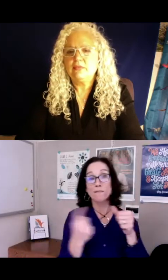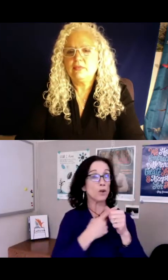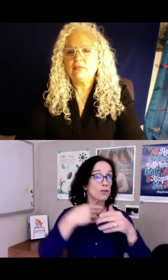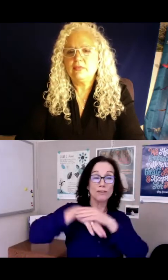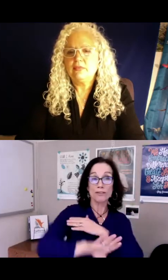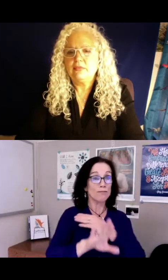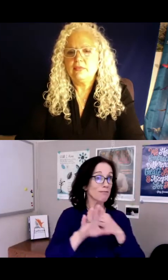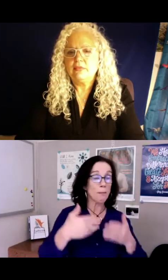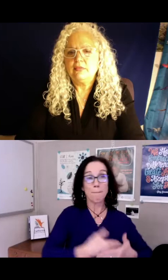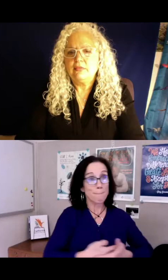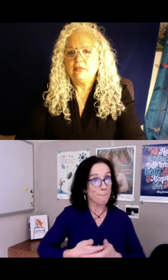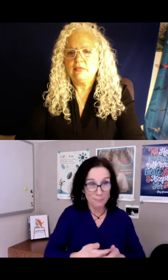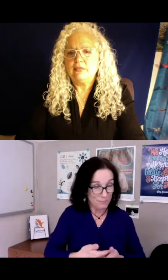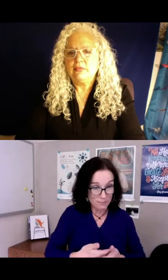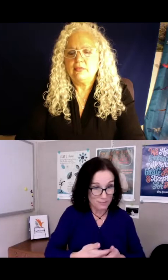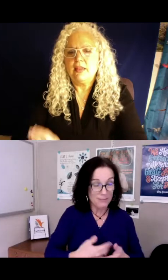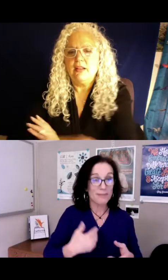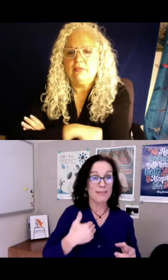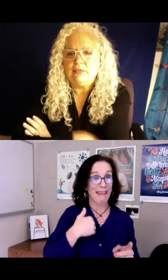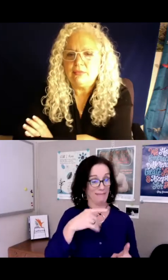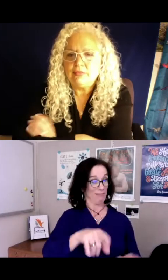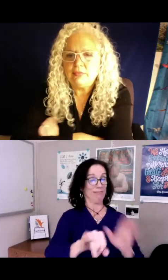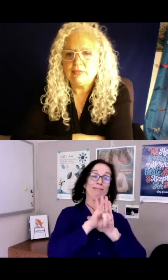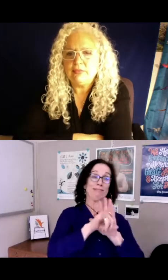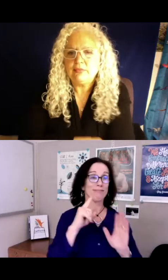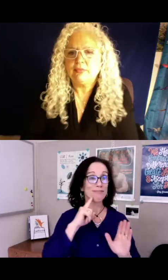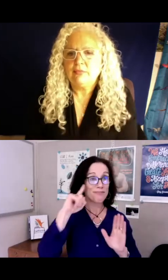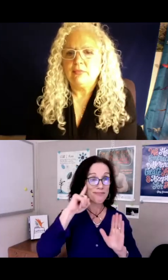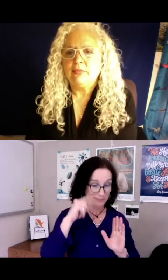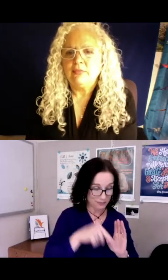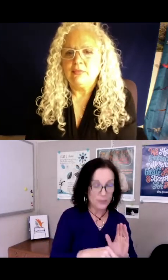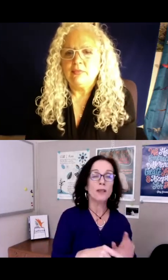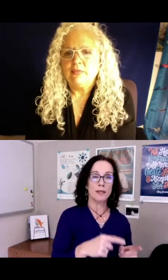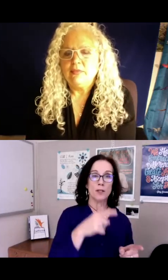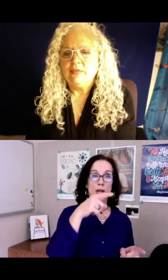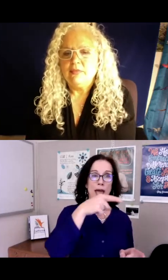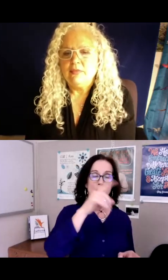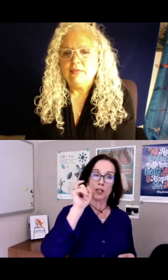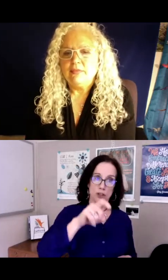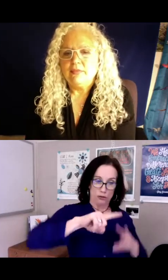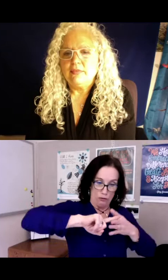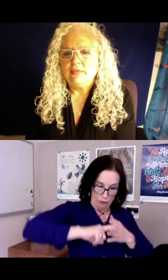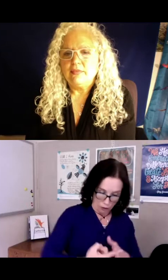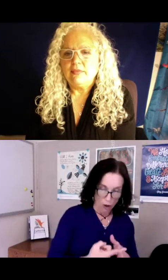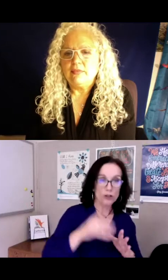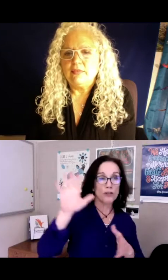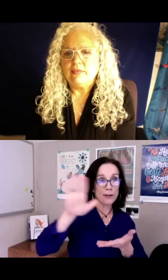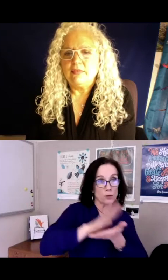Okay, when families first enter with the babies and they're identified as deaf,